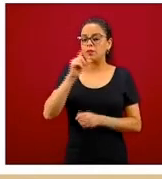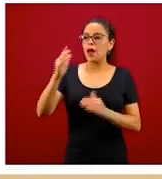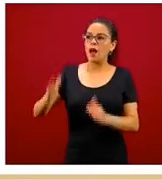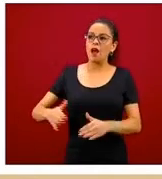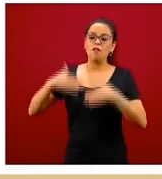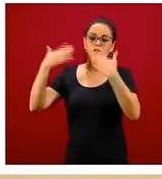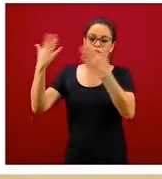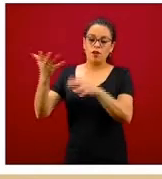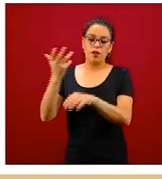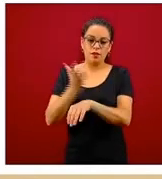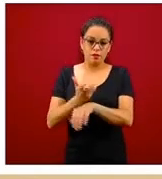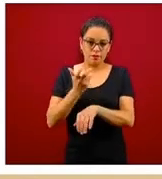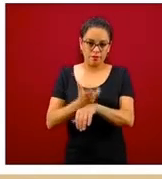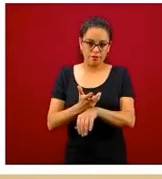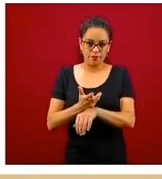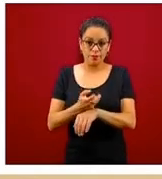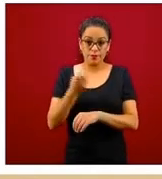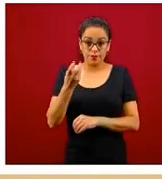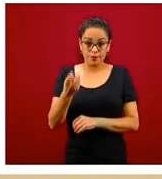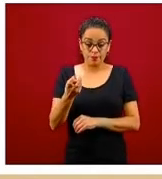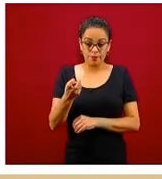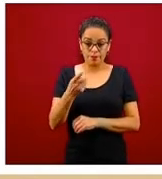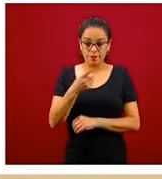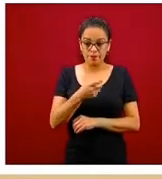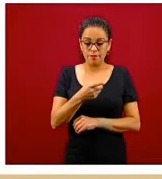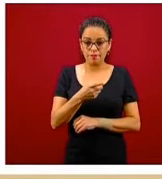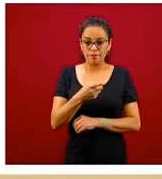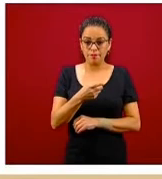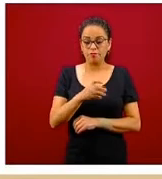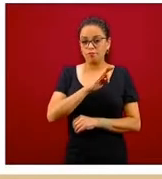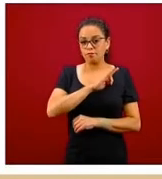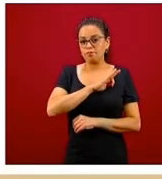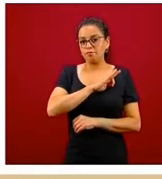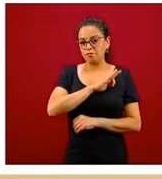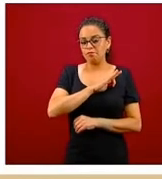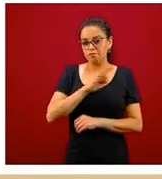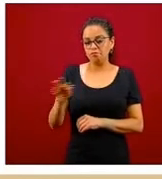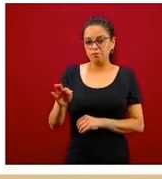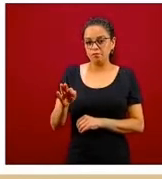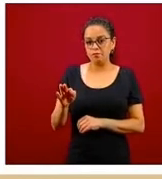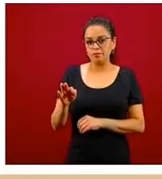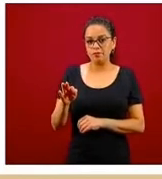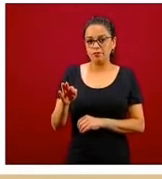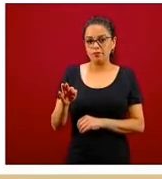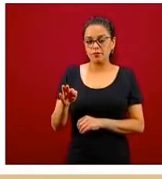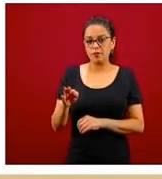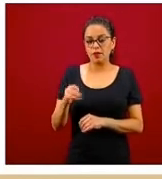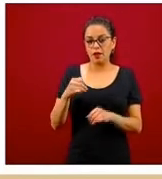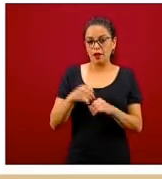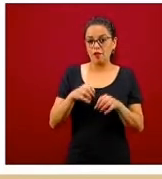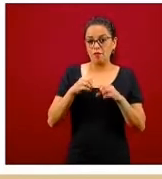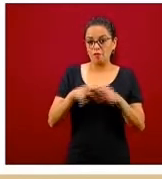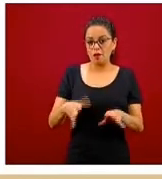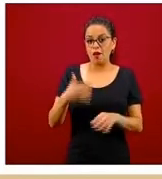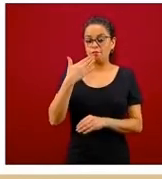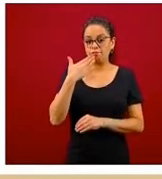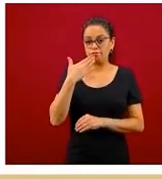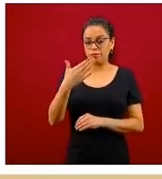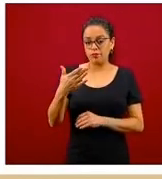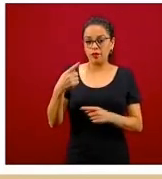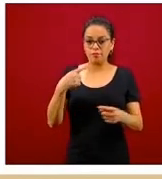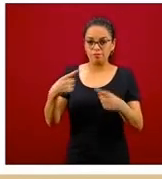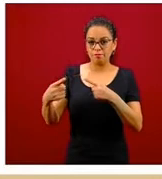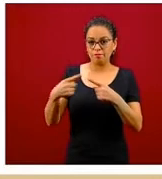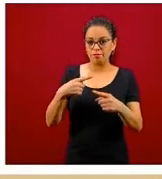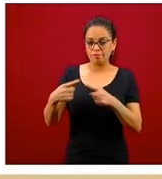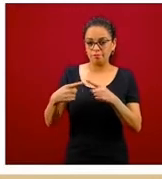who were having conditions somewhere else in another country. due to our